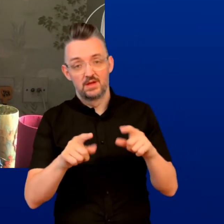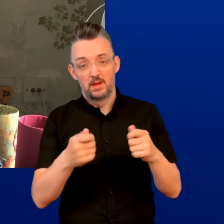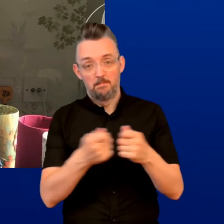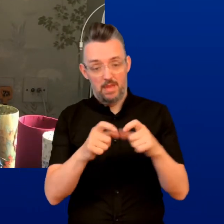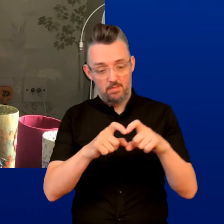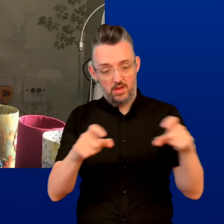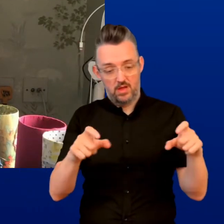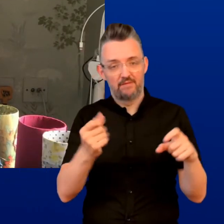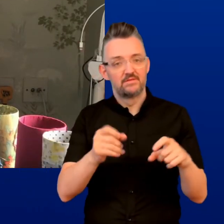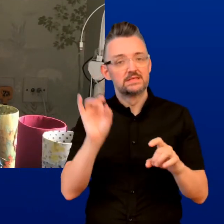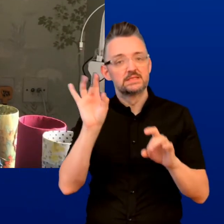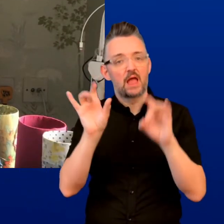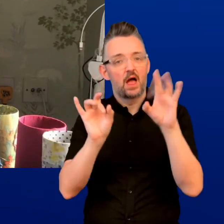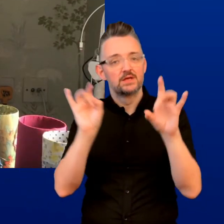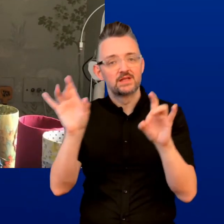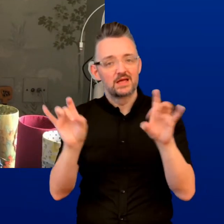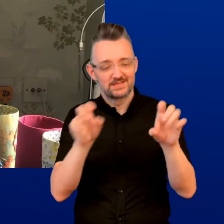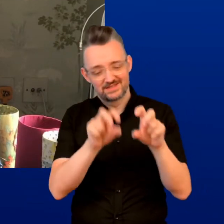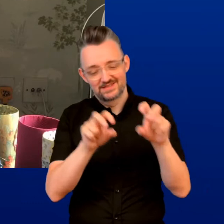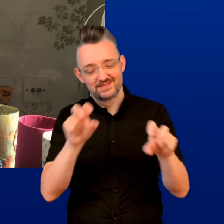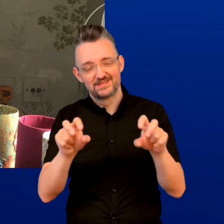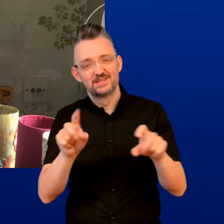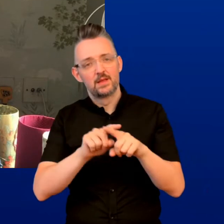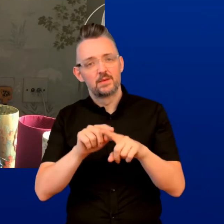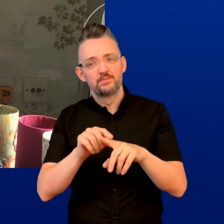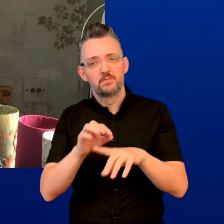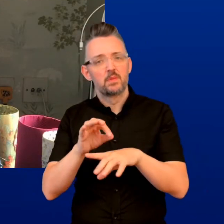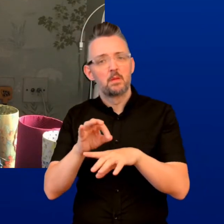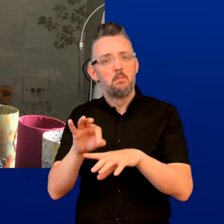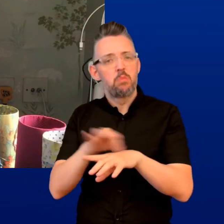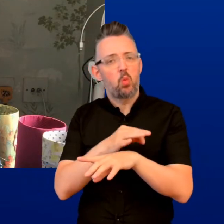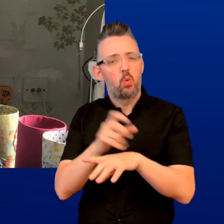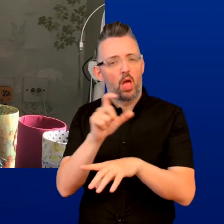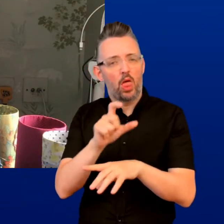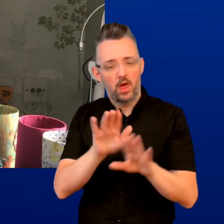paper again with stars on it. It's kind of a blue grey.